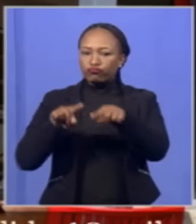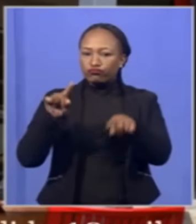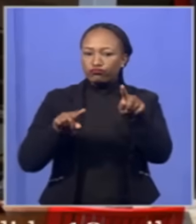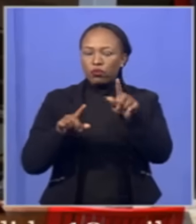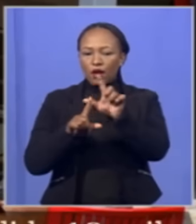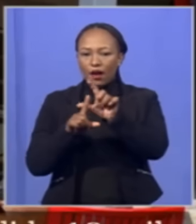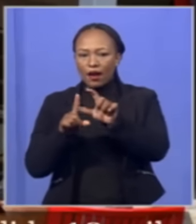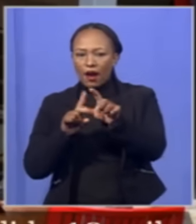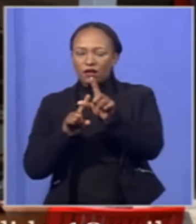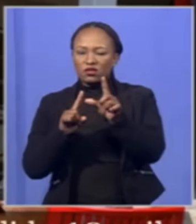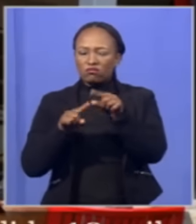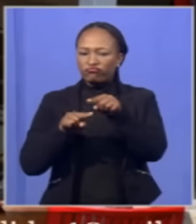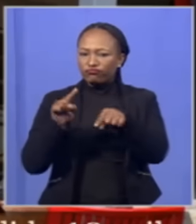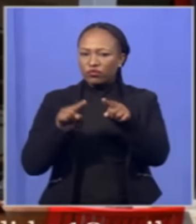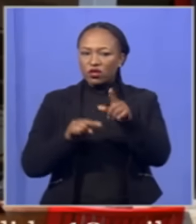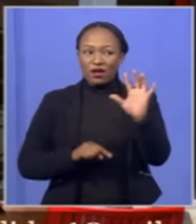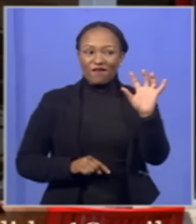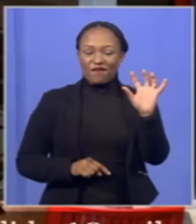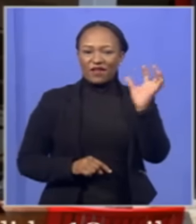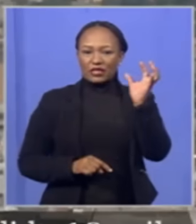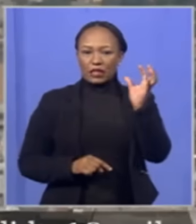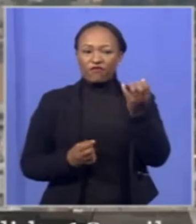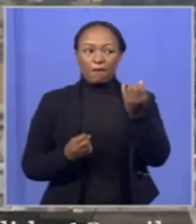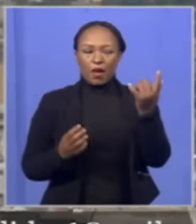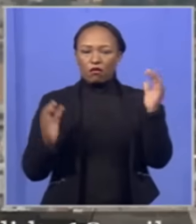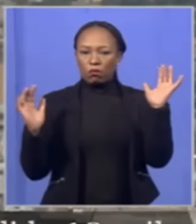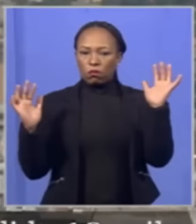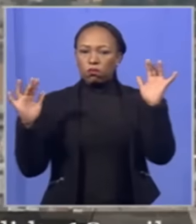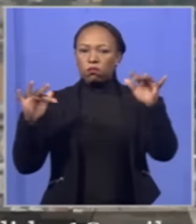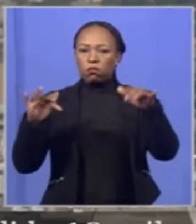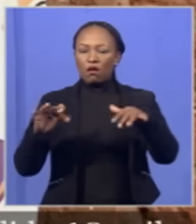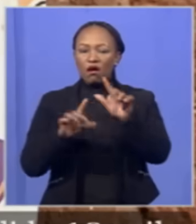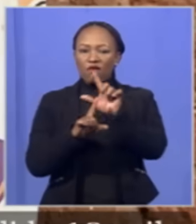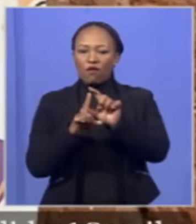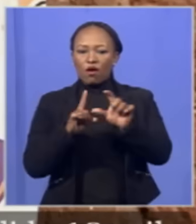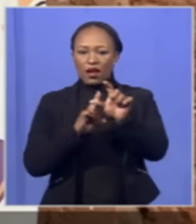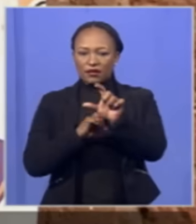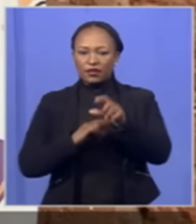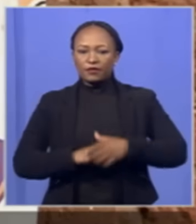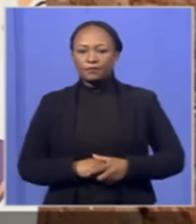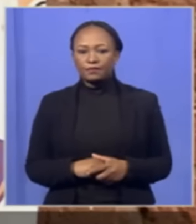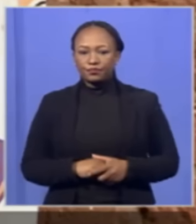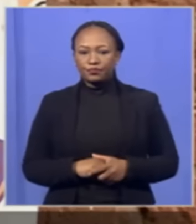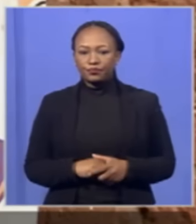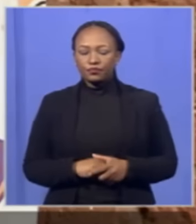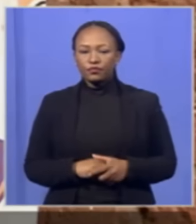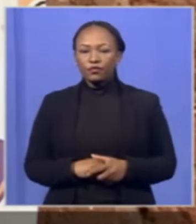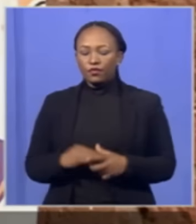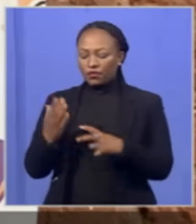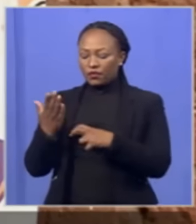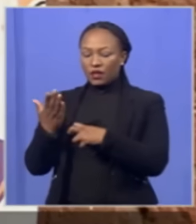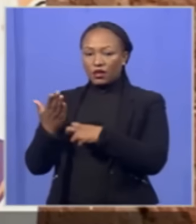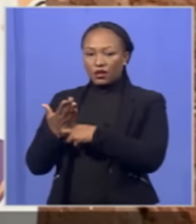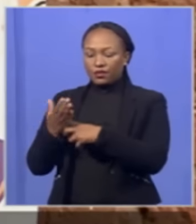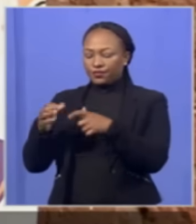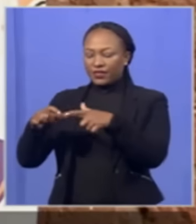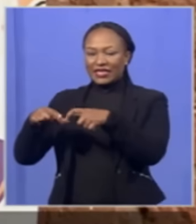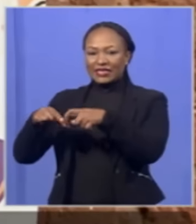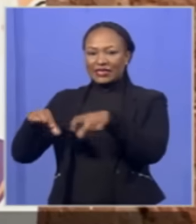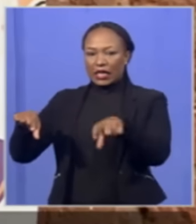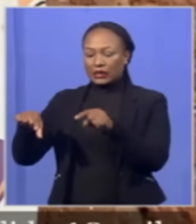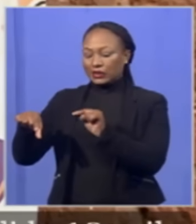le go baya Free State jaaka lefelo lwa bojanala. Re beile ditikiti tsa rona re direkisa ka tšhelete